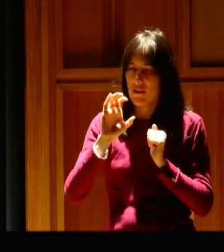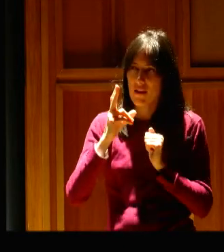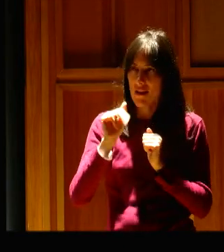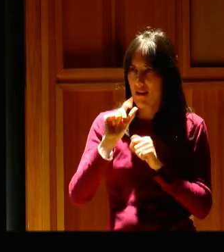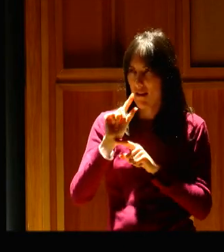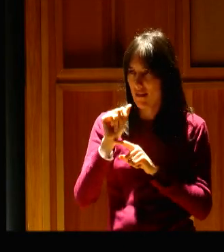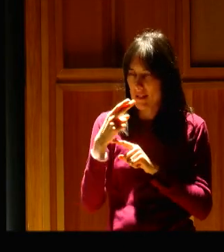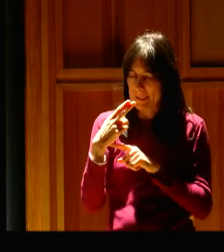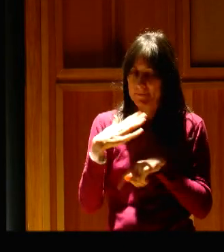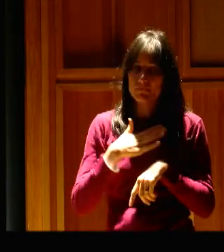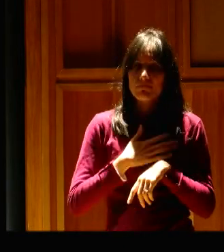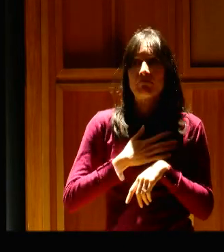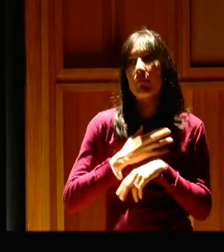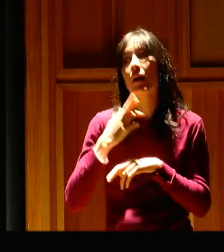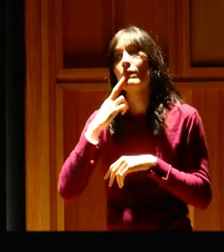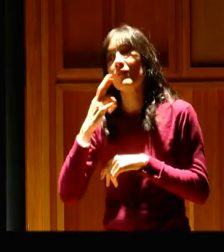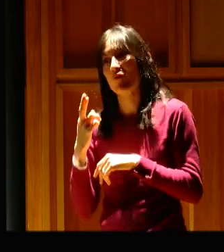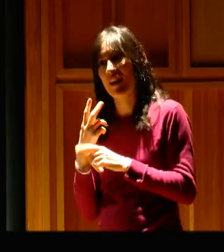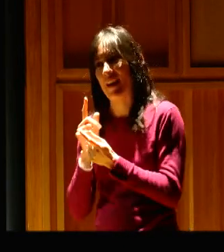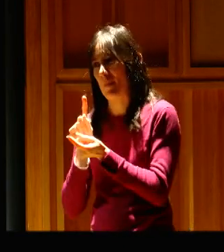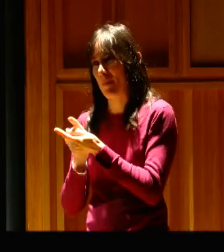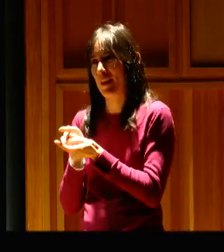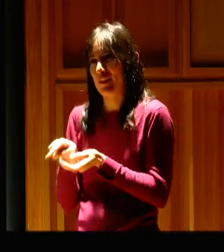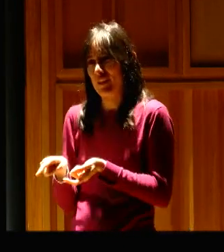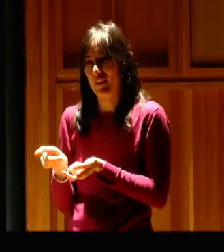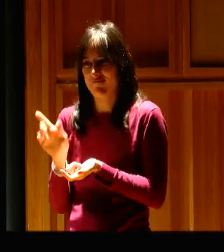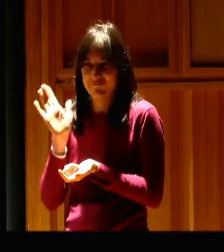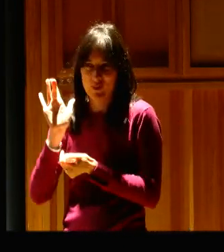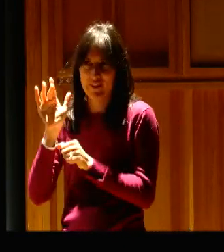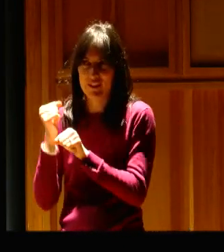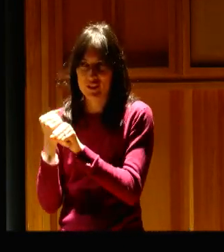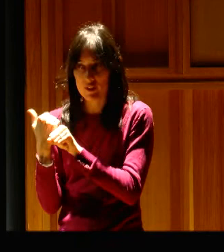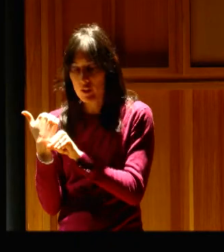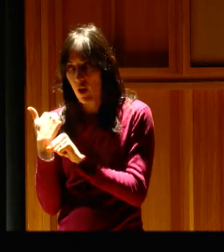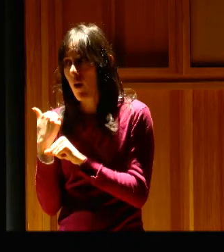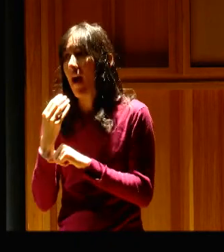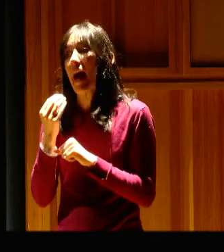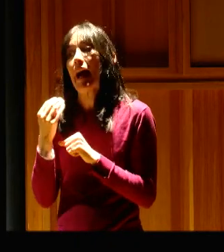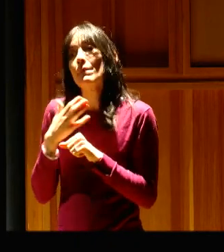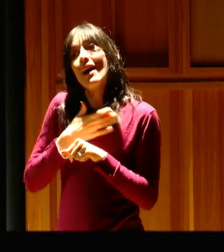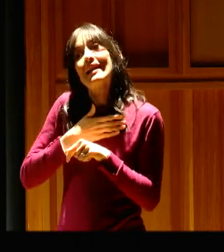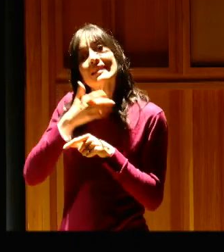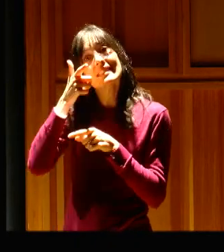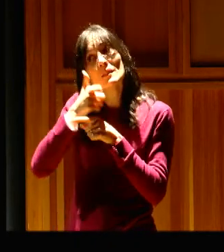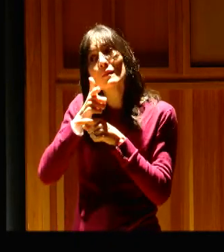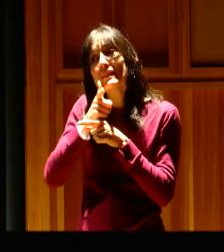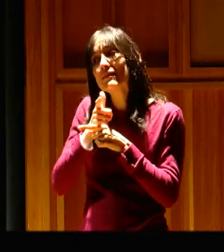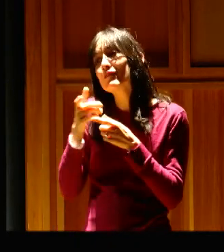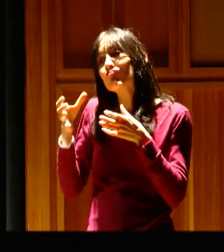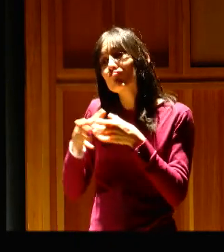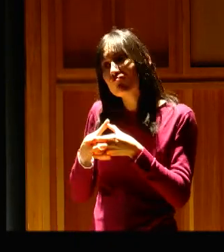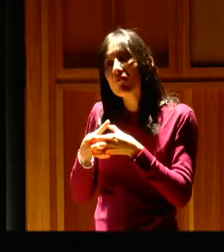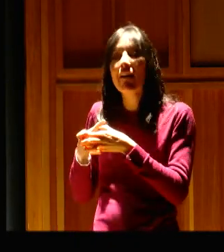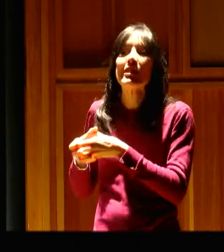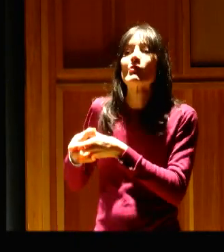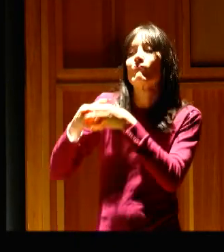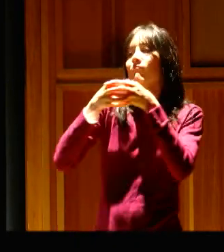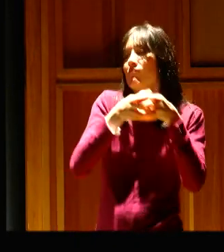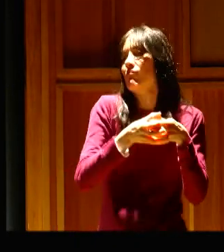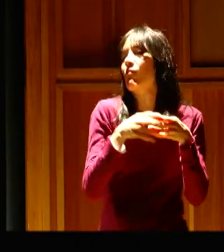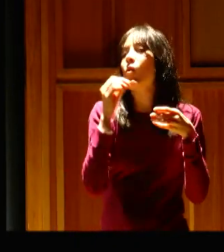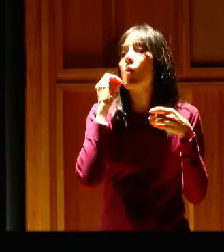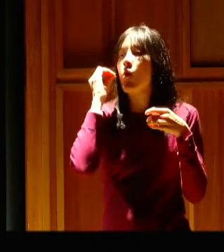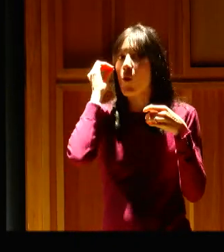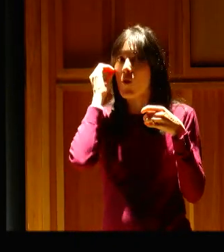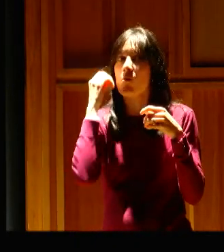my best friend 25 years ago. It's where, just a couple of months ago, my siblings and I returned home to celebrate